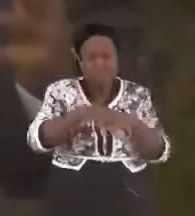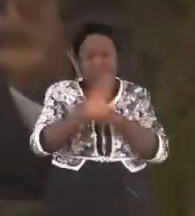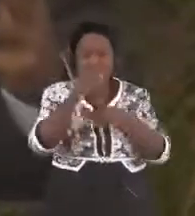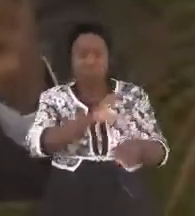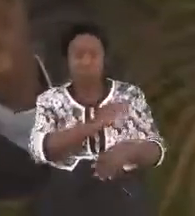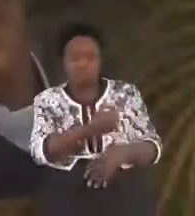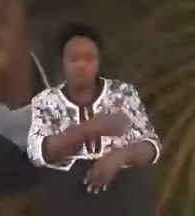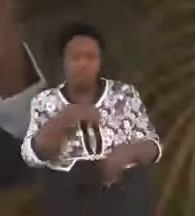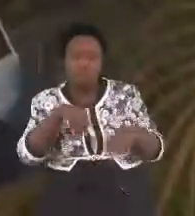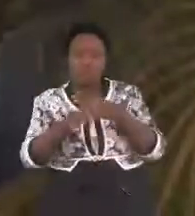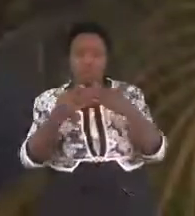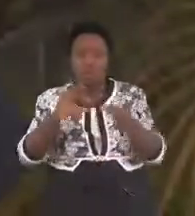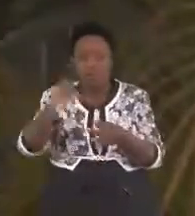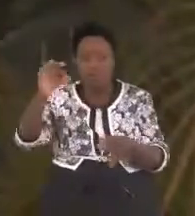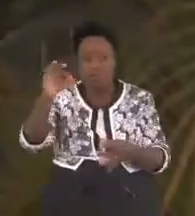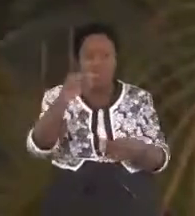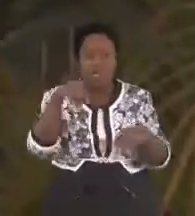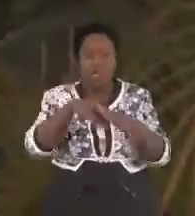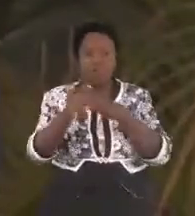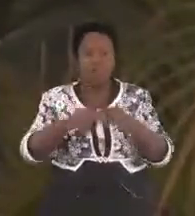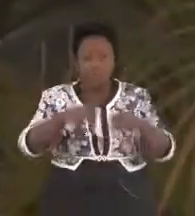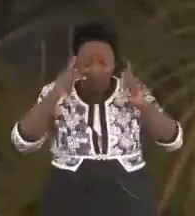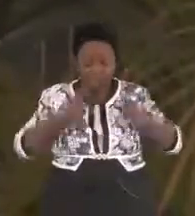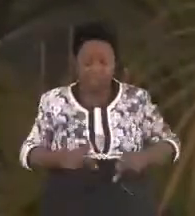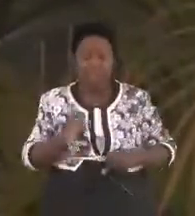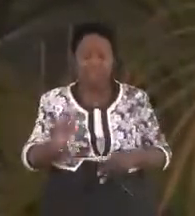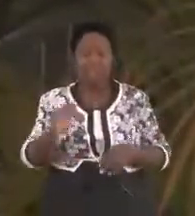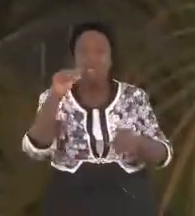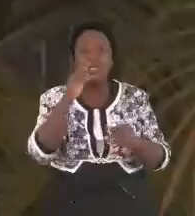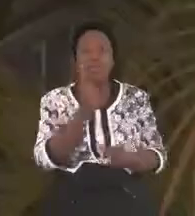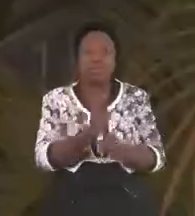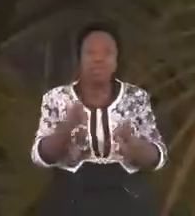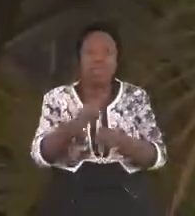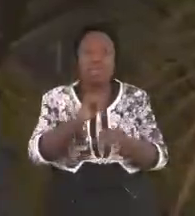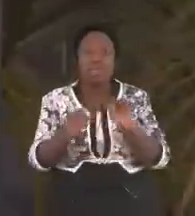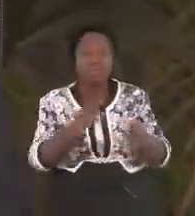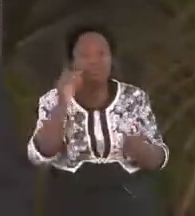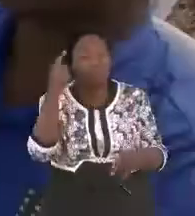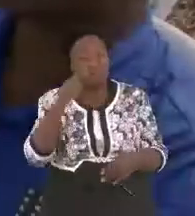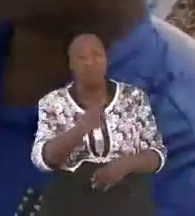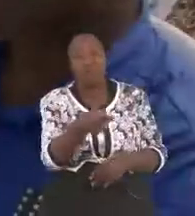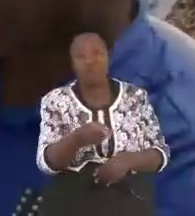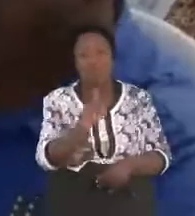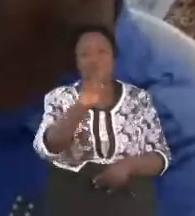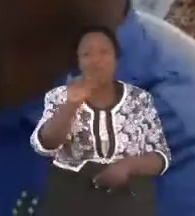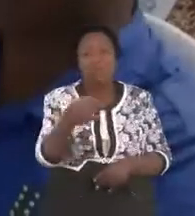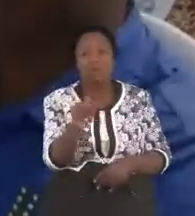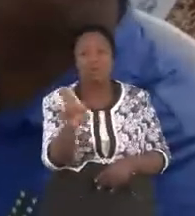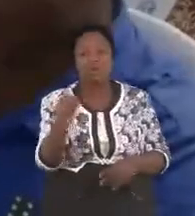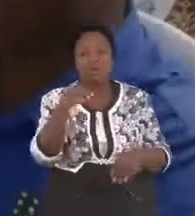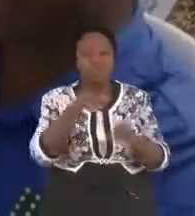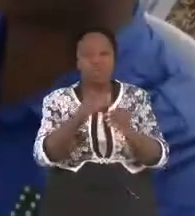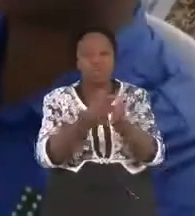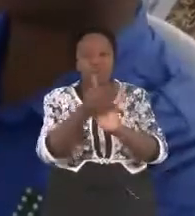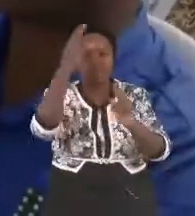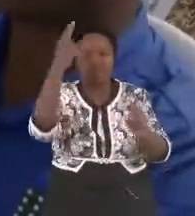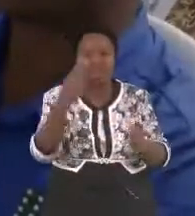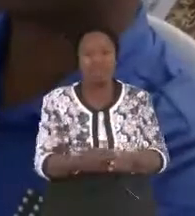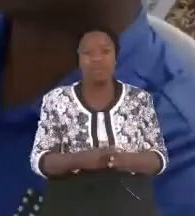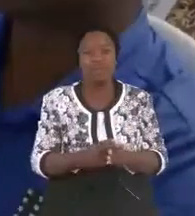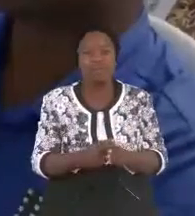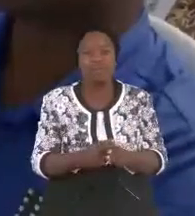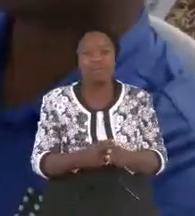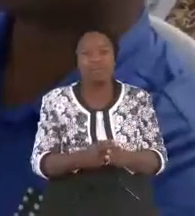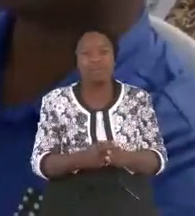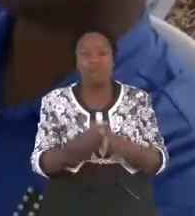in your spirit, in your personality, like it did for John, in Jesus' name. Let's look at